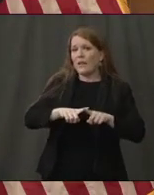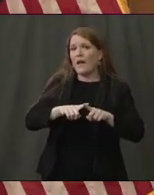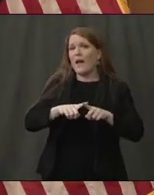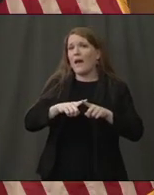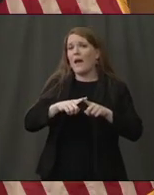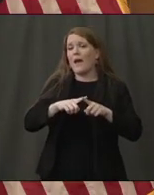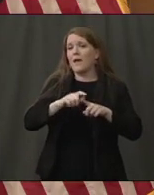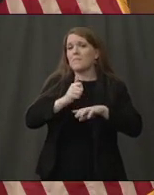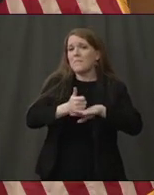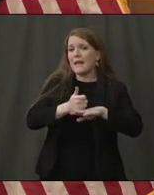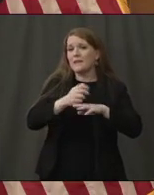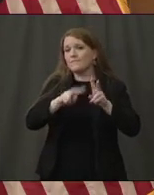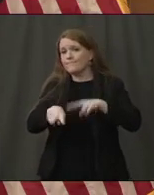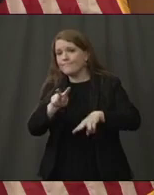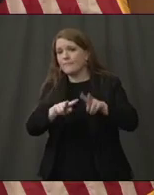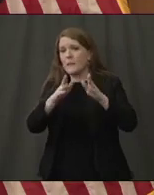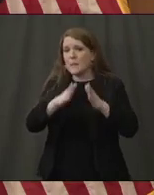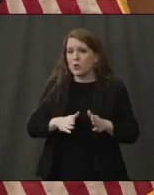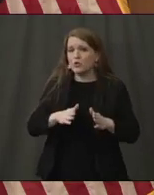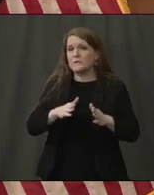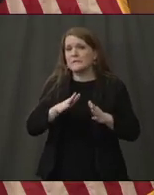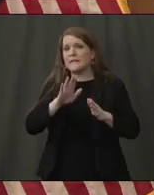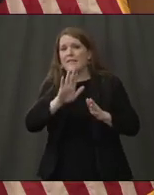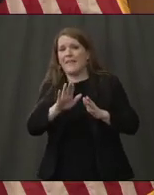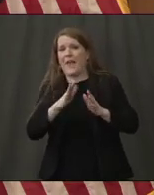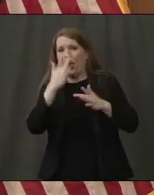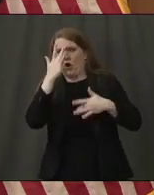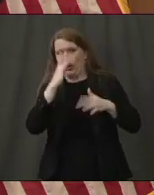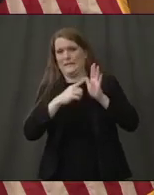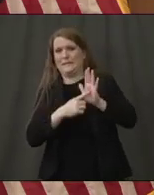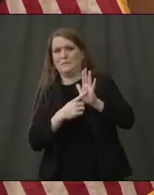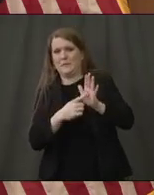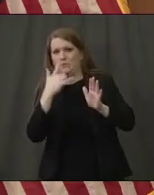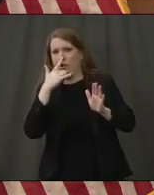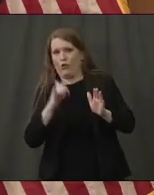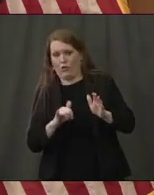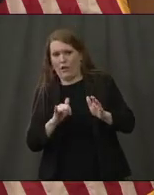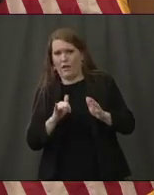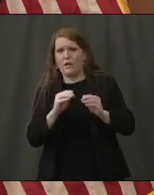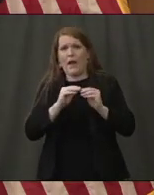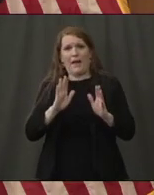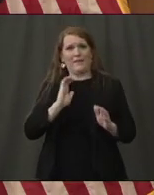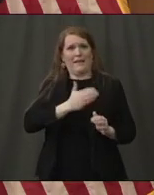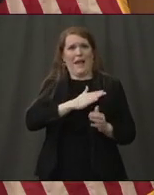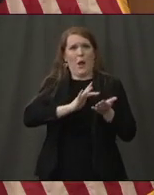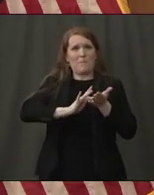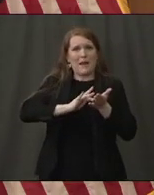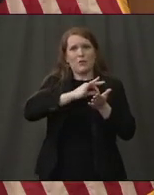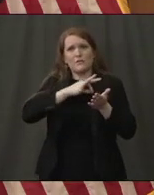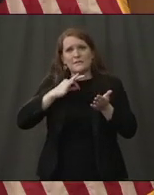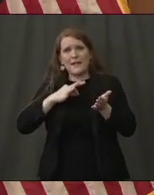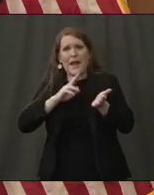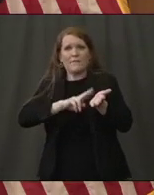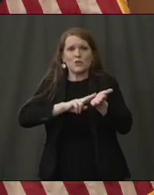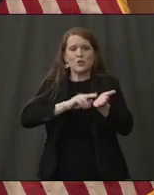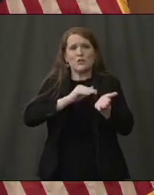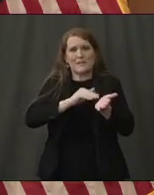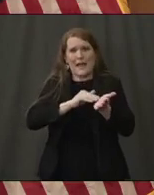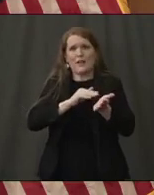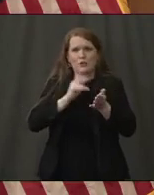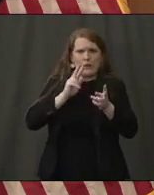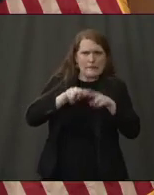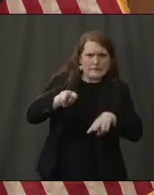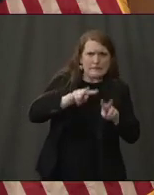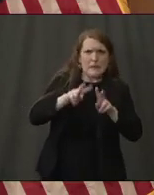Obviously, our medical staff are closely monitoring the different people that are showing those types of symptoms. Also,